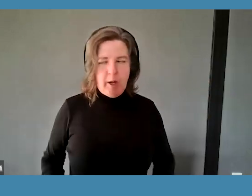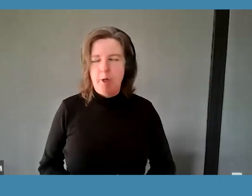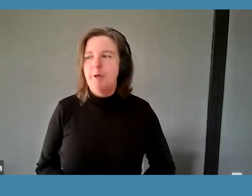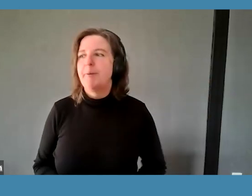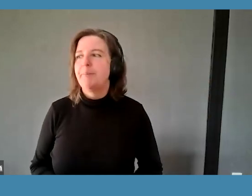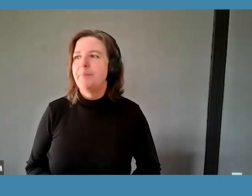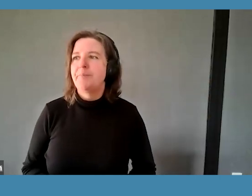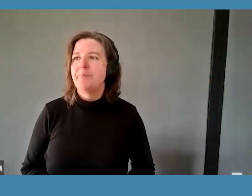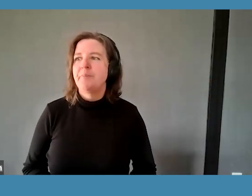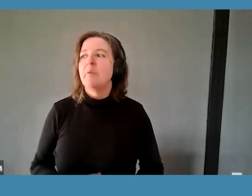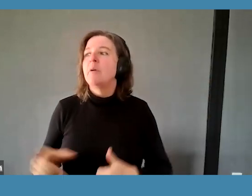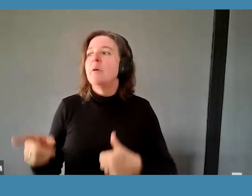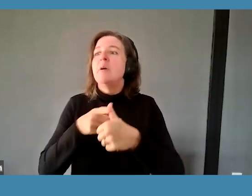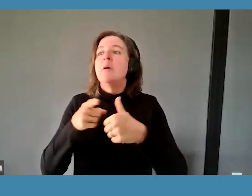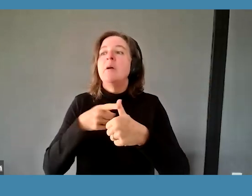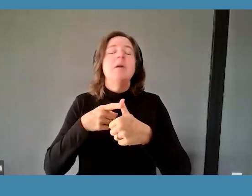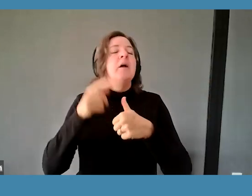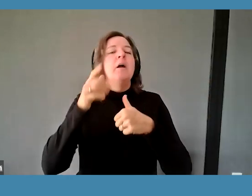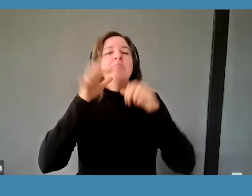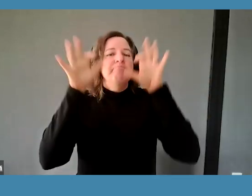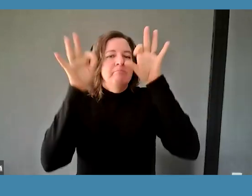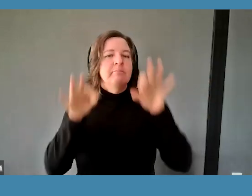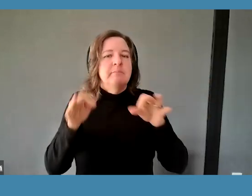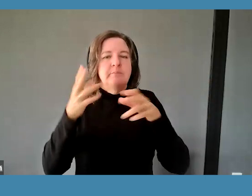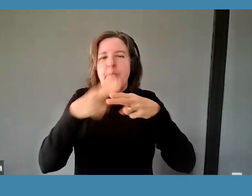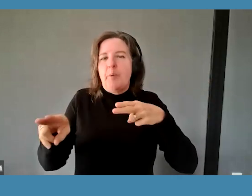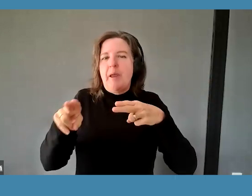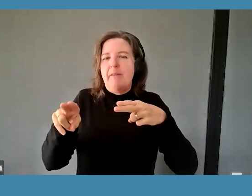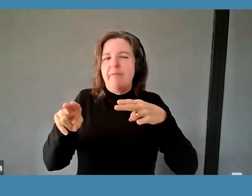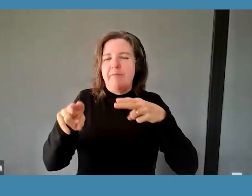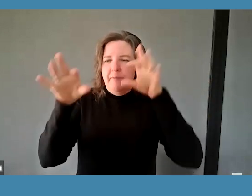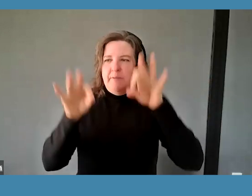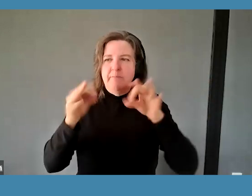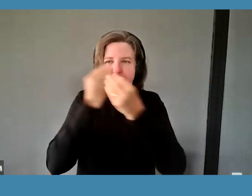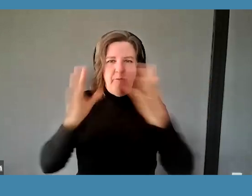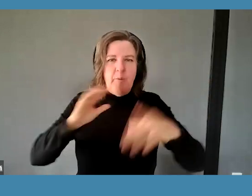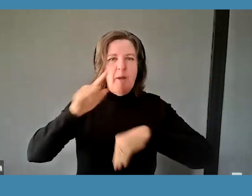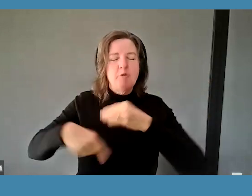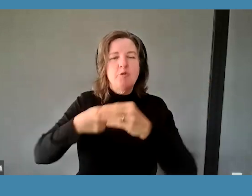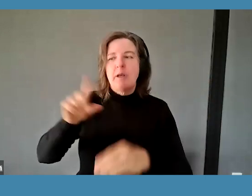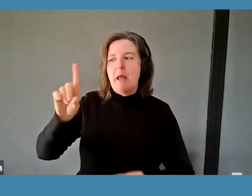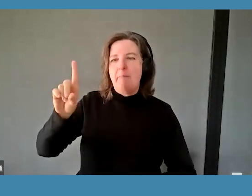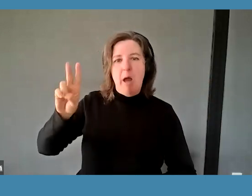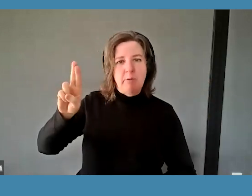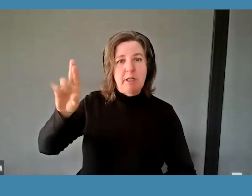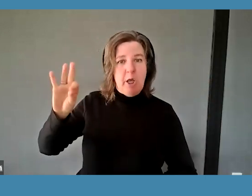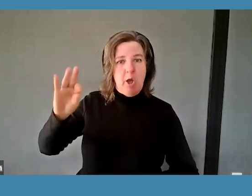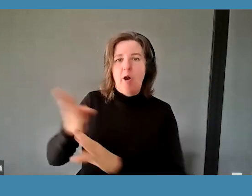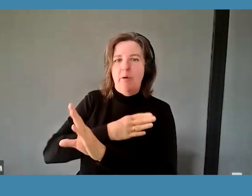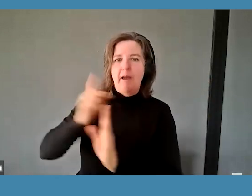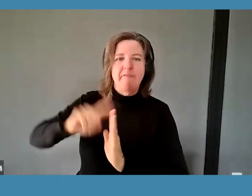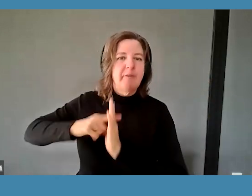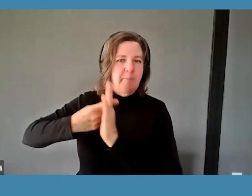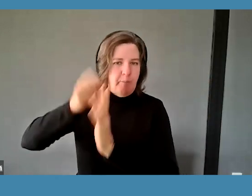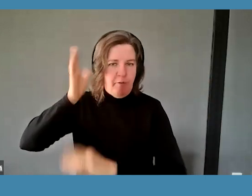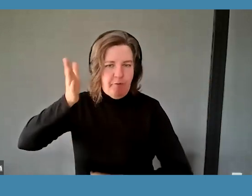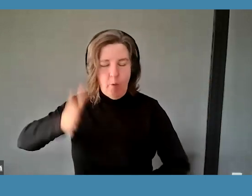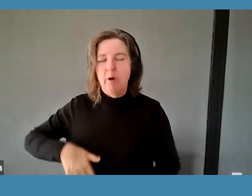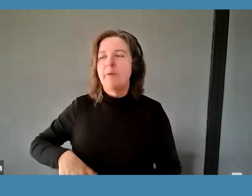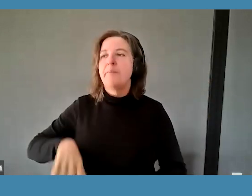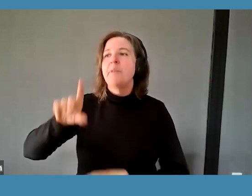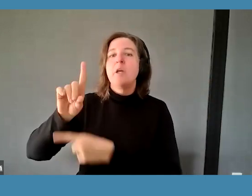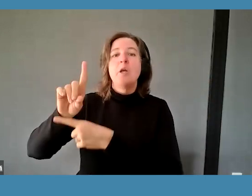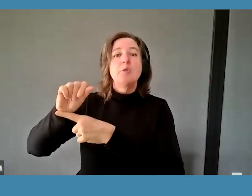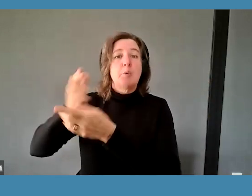First, I'll go through some brief information about DRF before we get to our presentation. So Disability Rights Florida is the